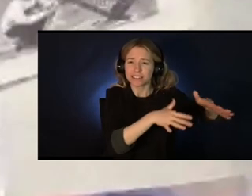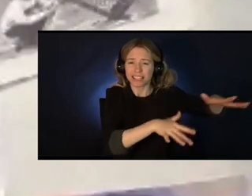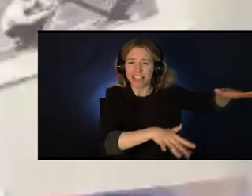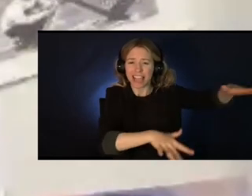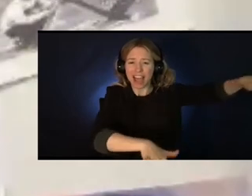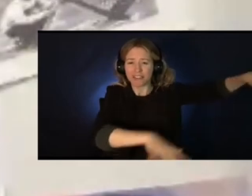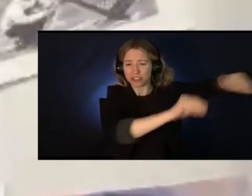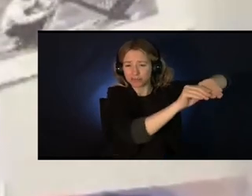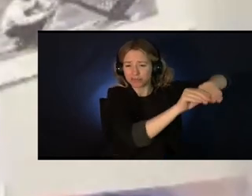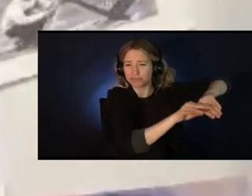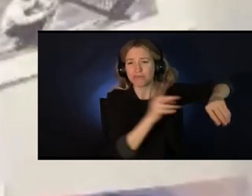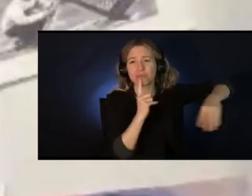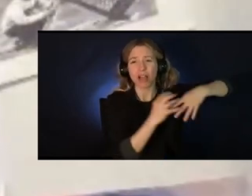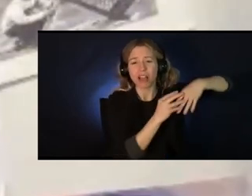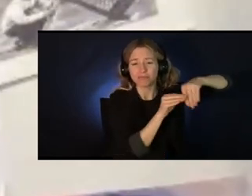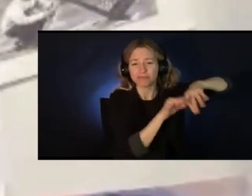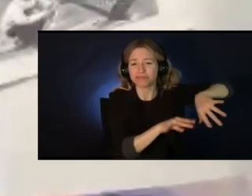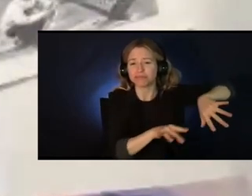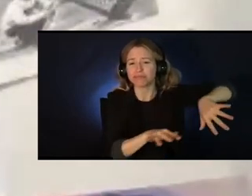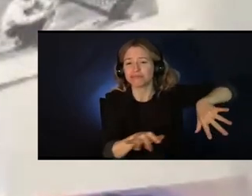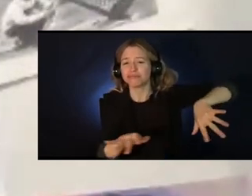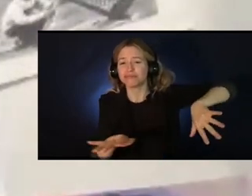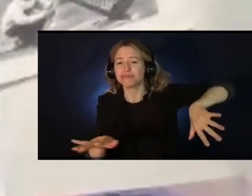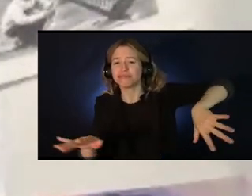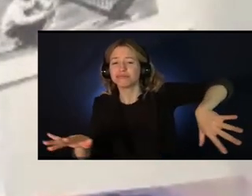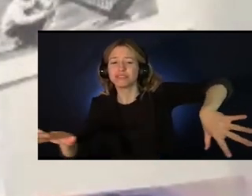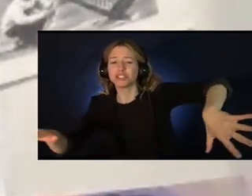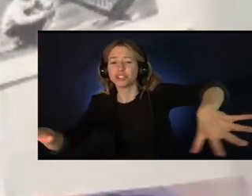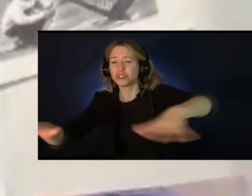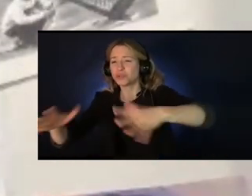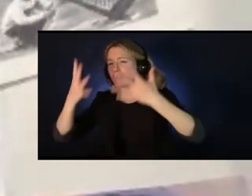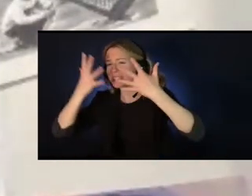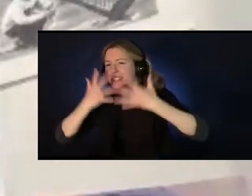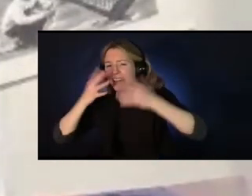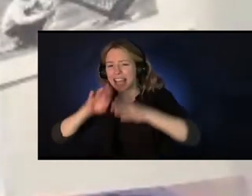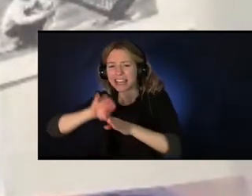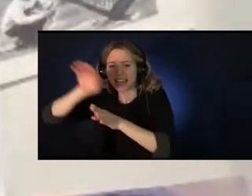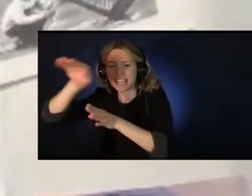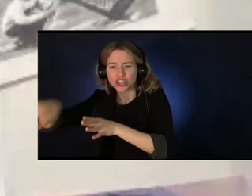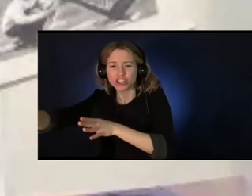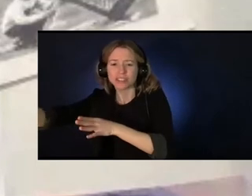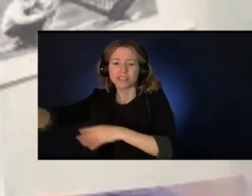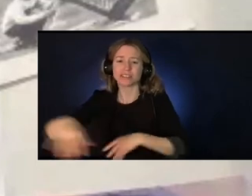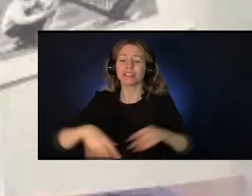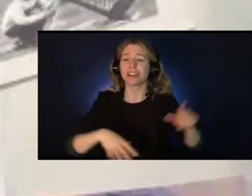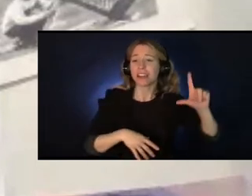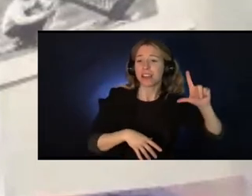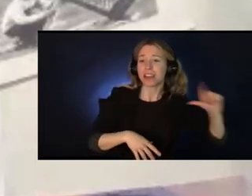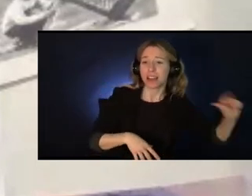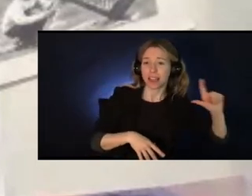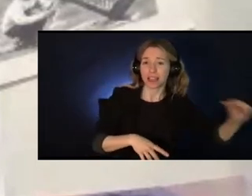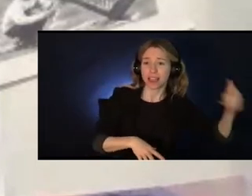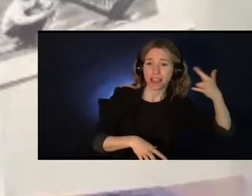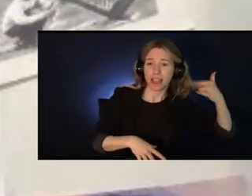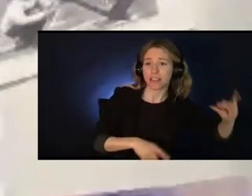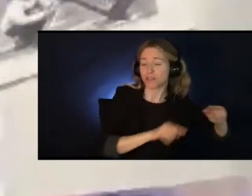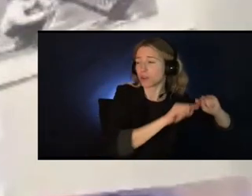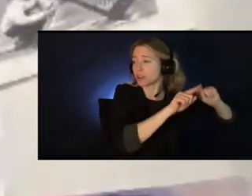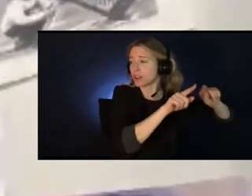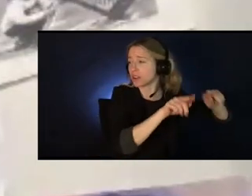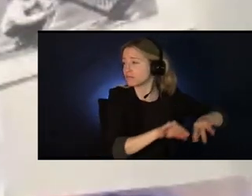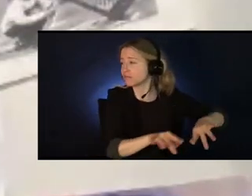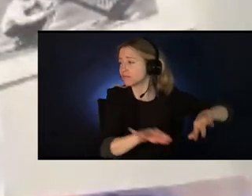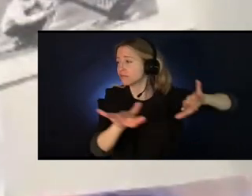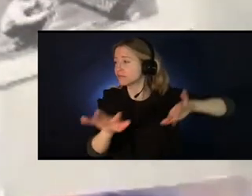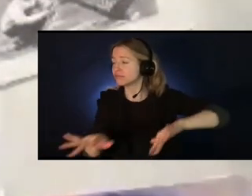robbed sing their tale, Los Angeles County to New York, the white nation battens, while